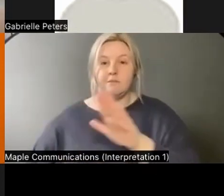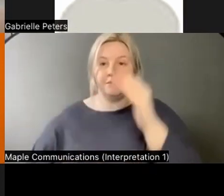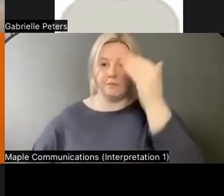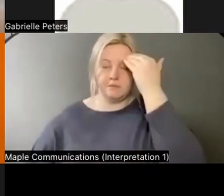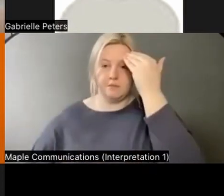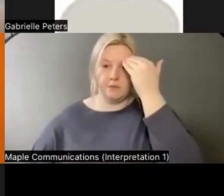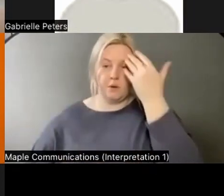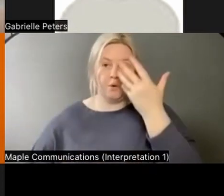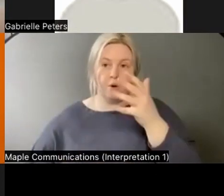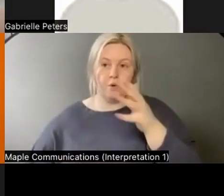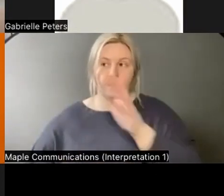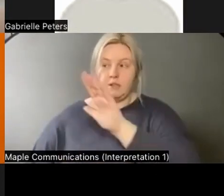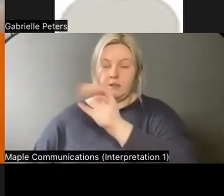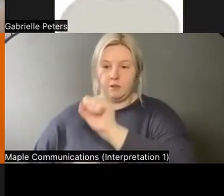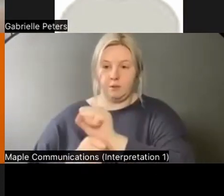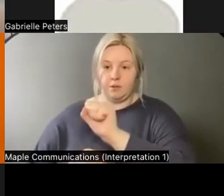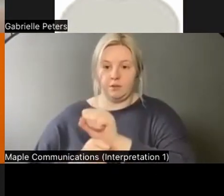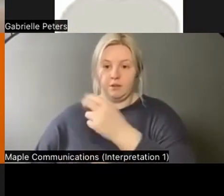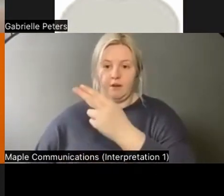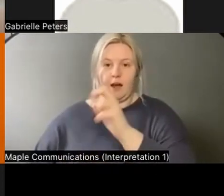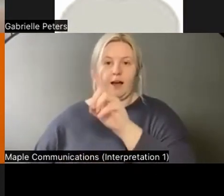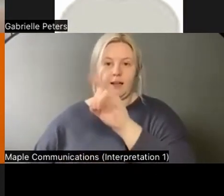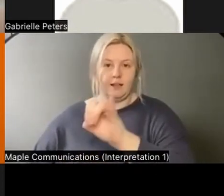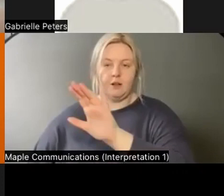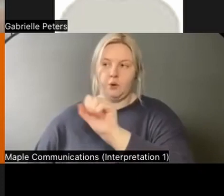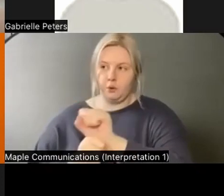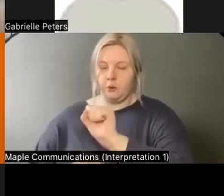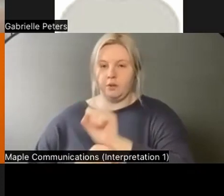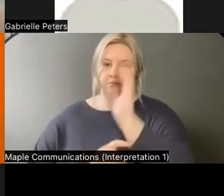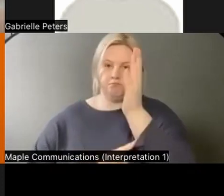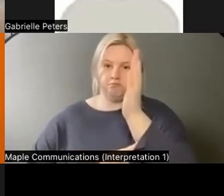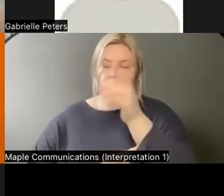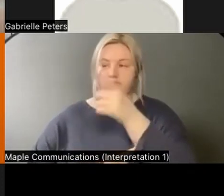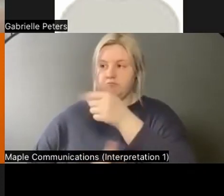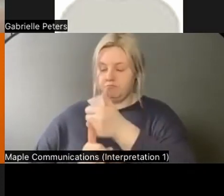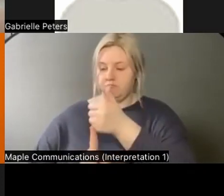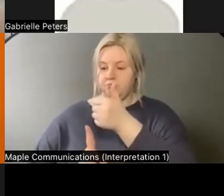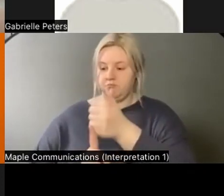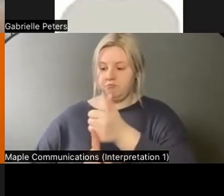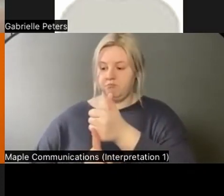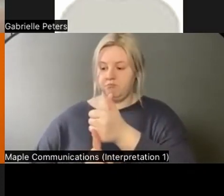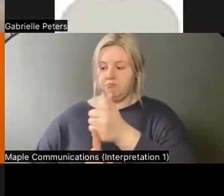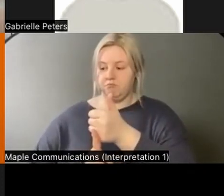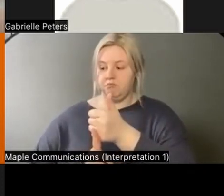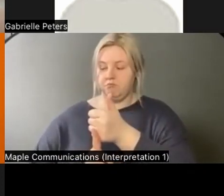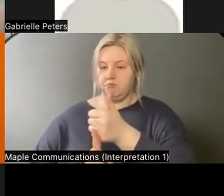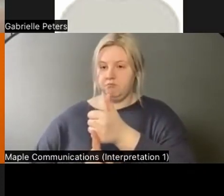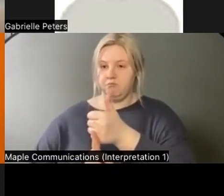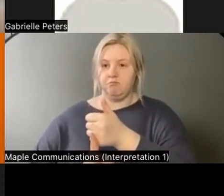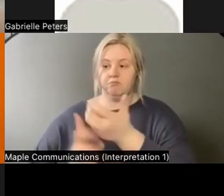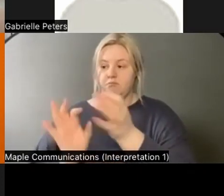know of her work. She has certainly been a really important and